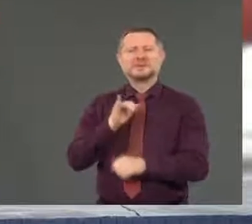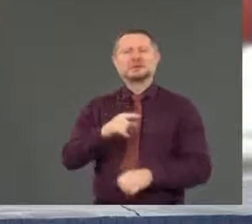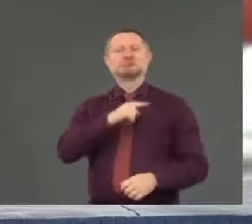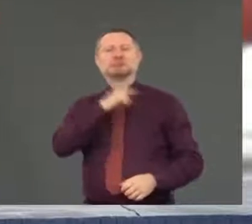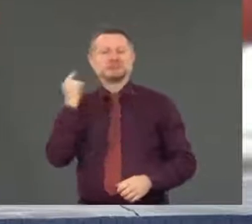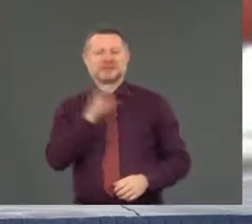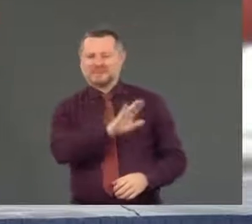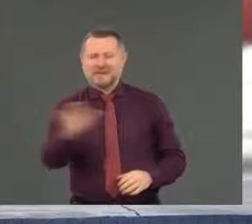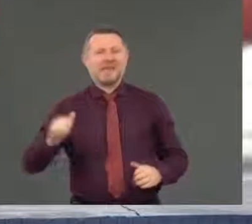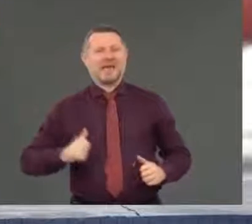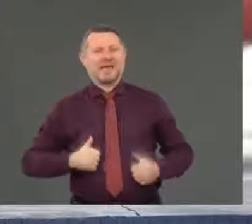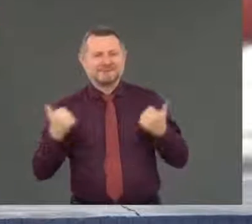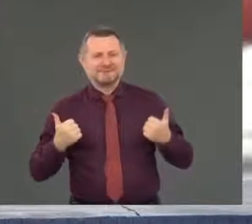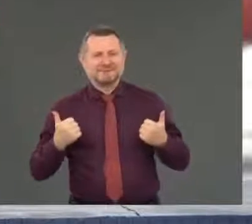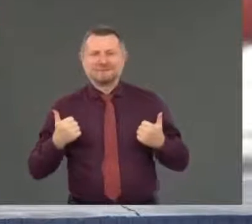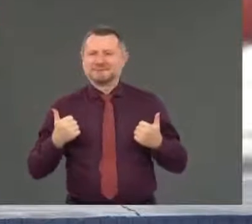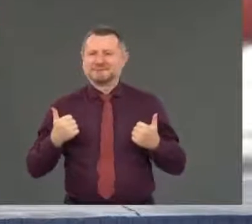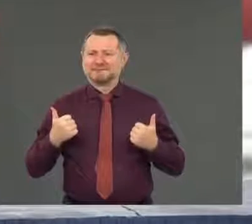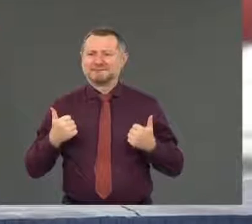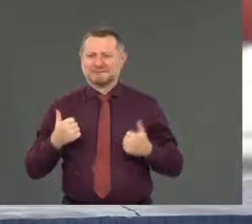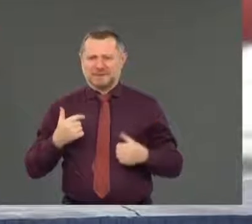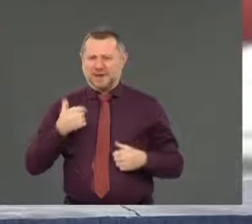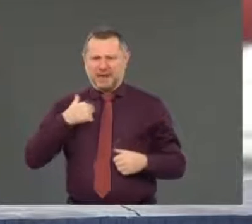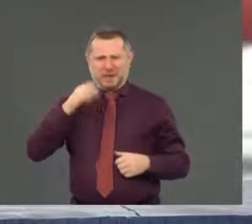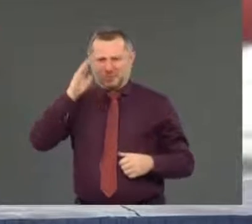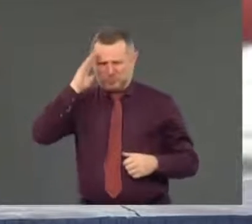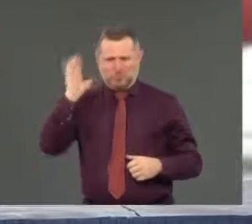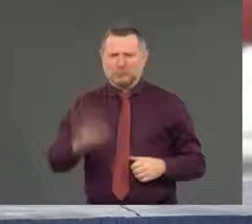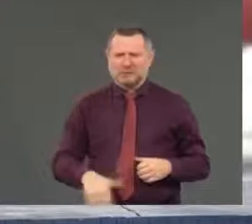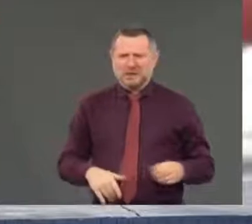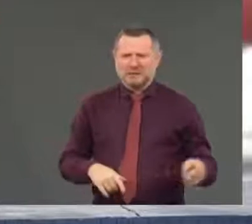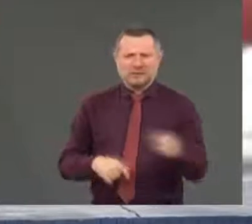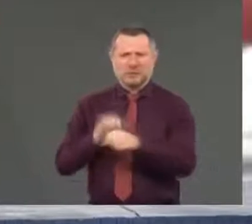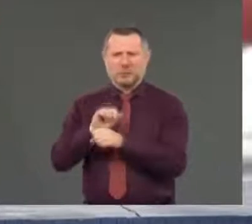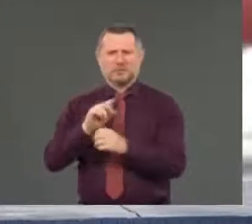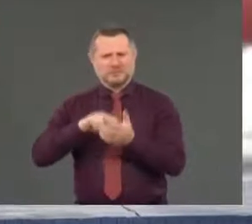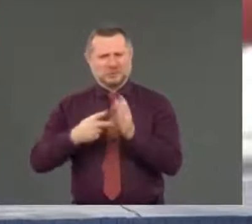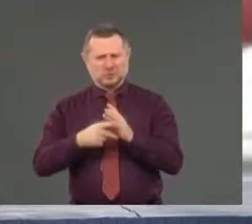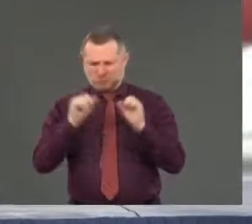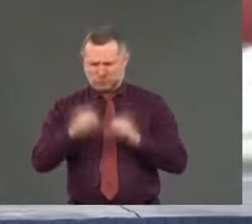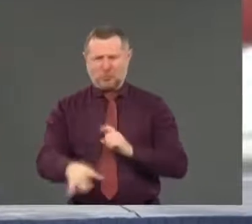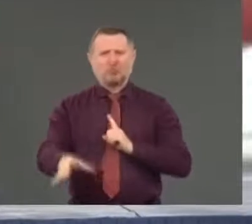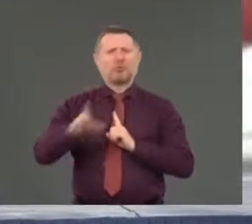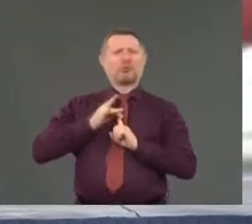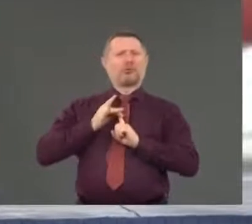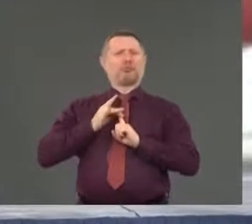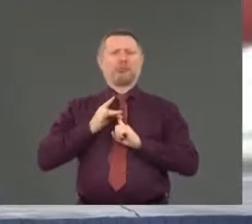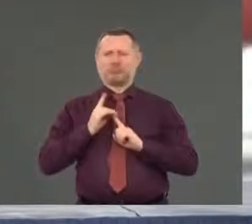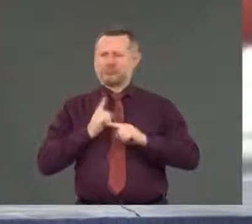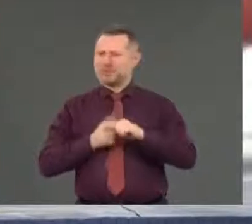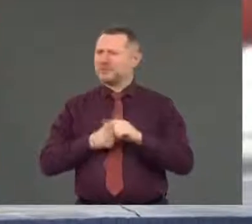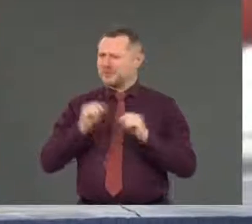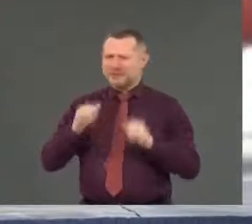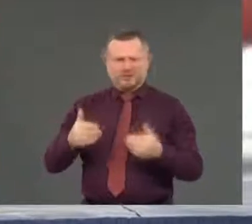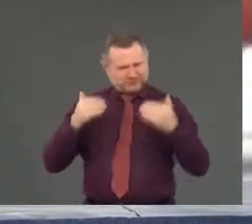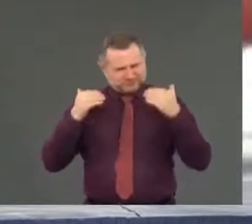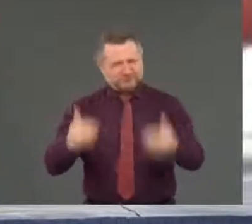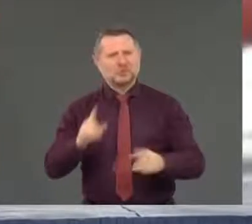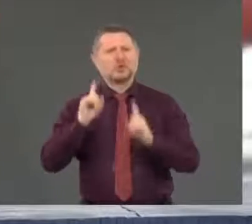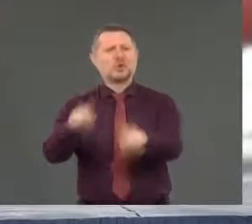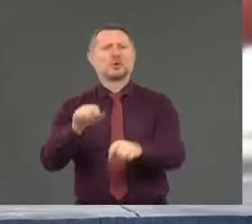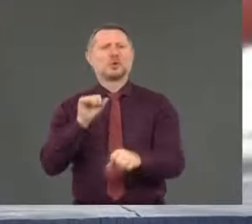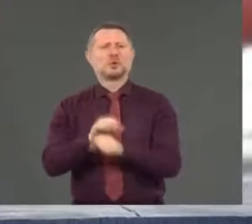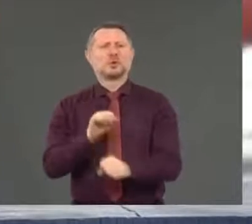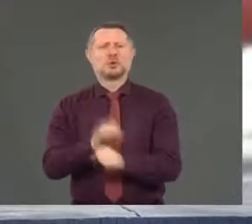in danger. And we knew they were putting their lives in danger, and that they did it anyway. I